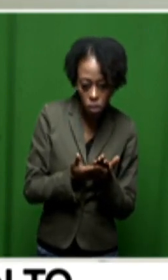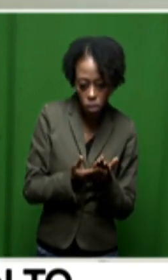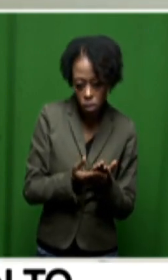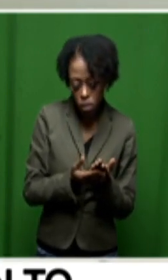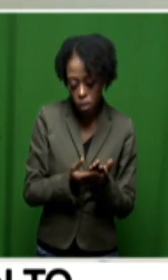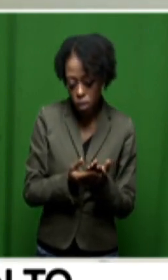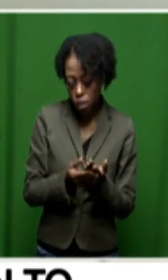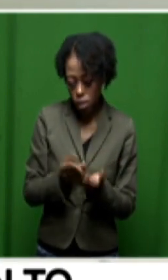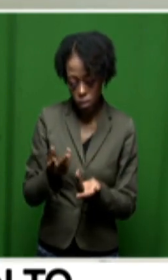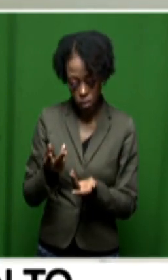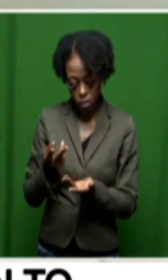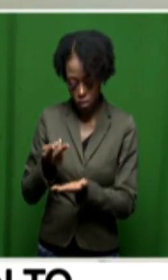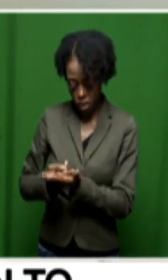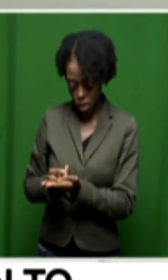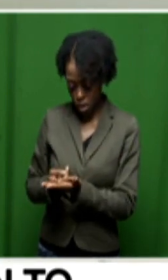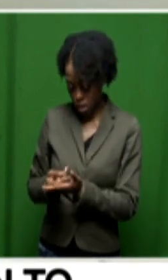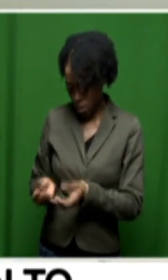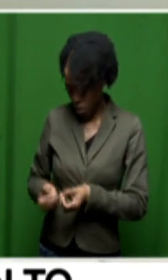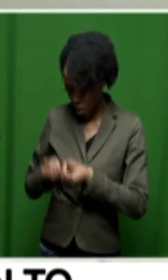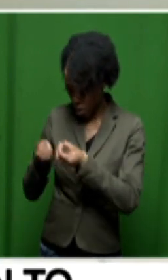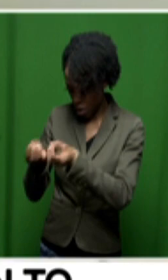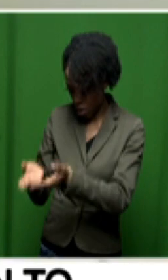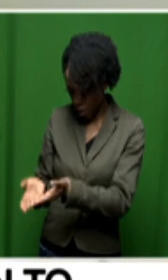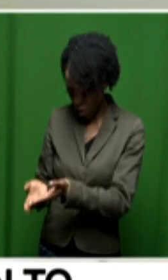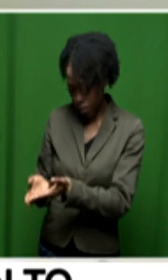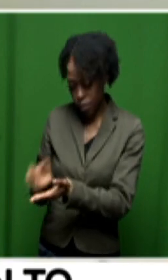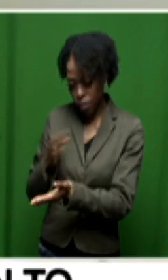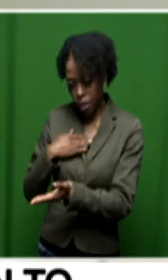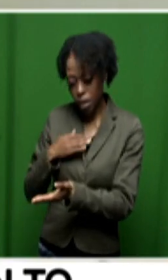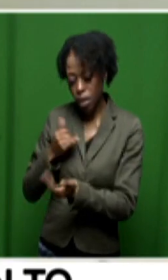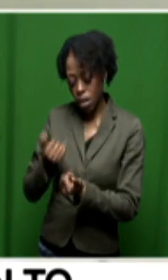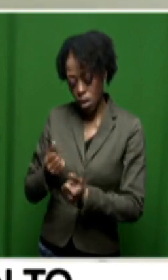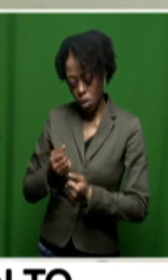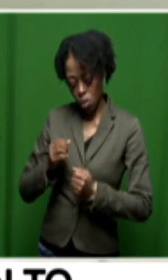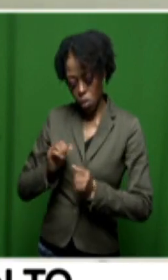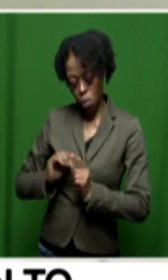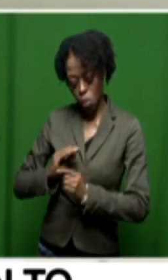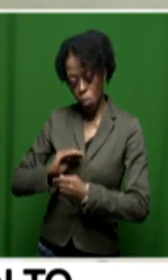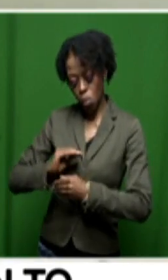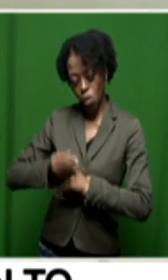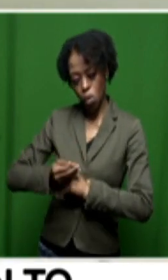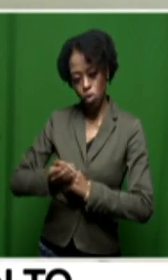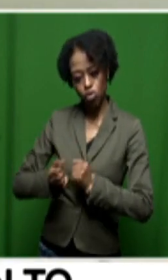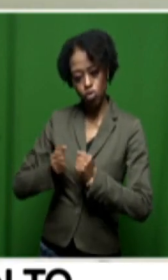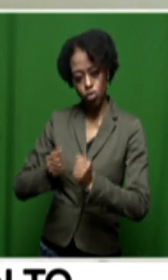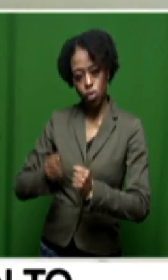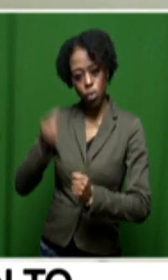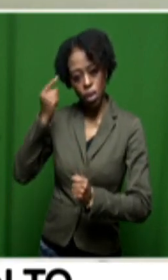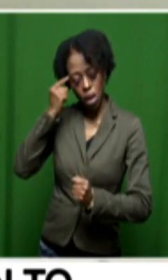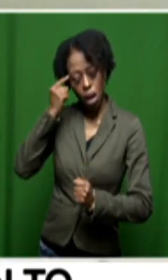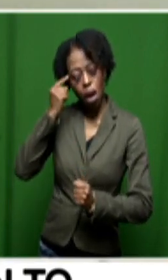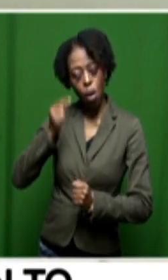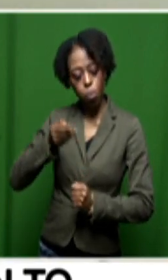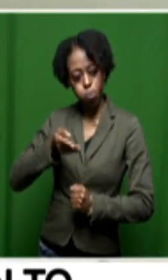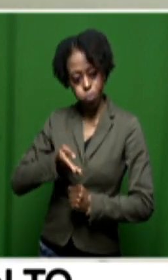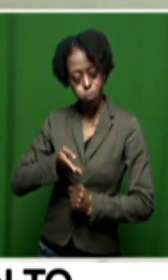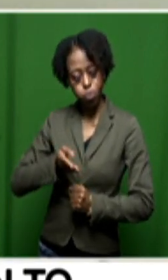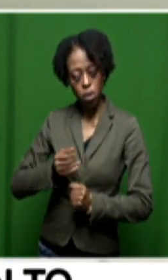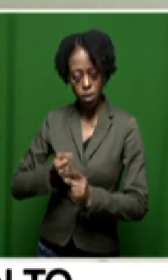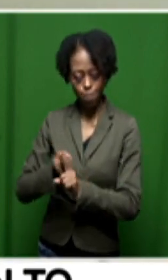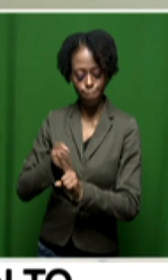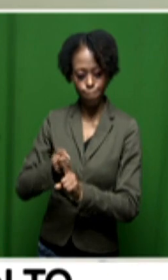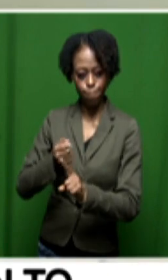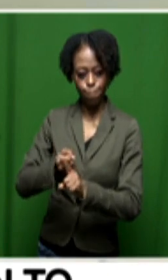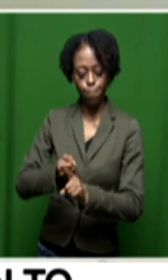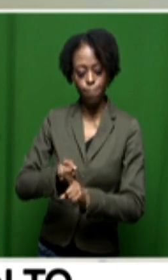to the patient, and that stimulates the immune response, making it believe that the virus is there, and in that way,